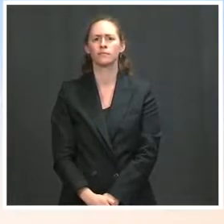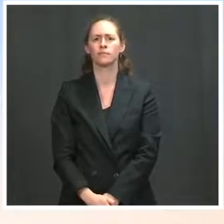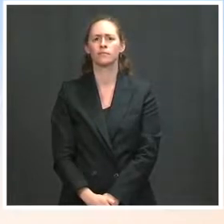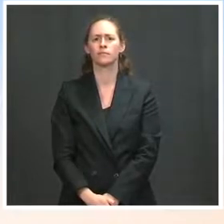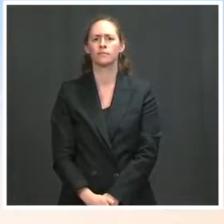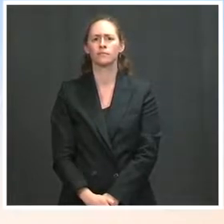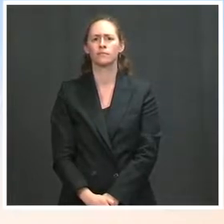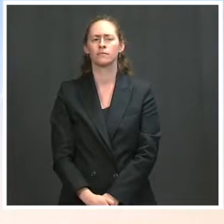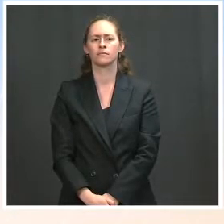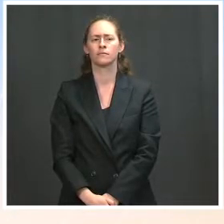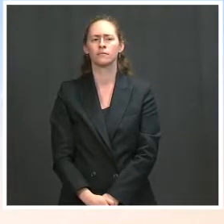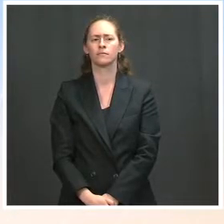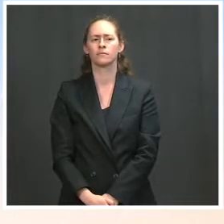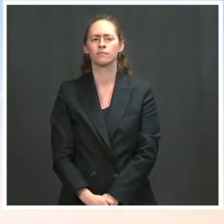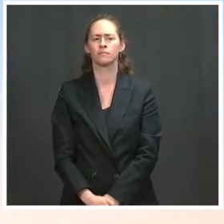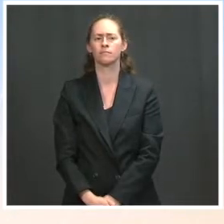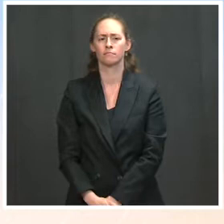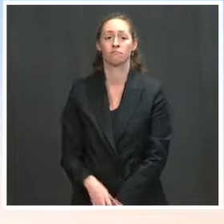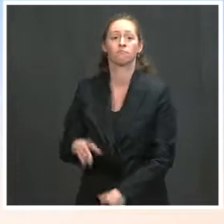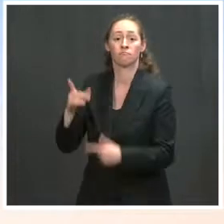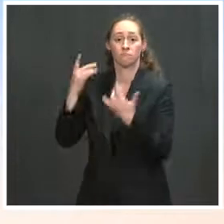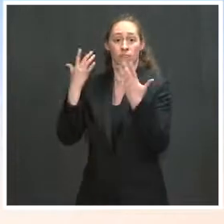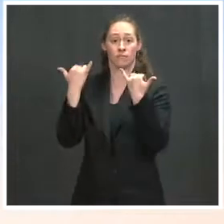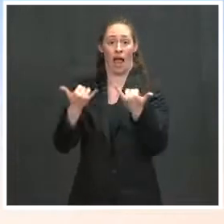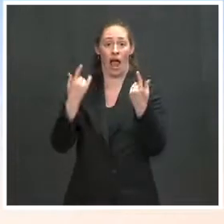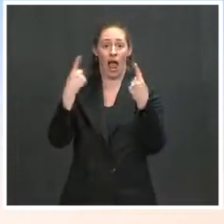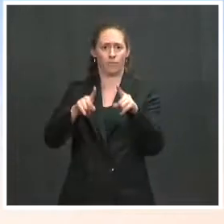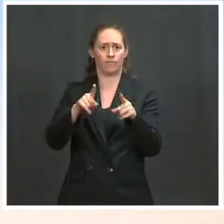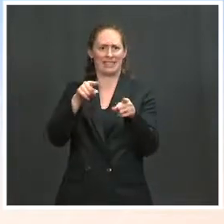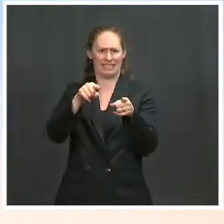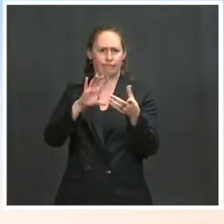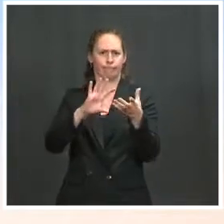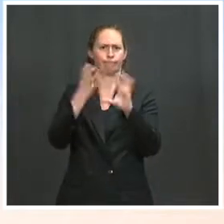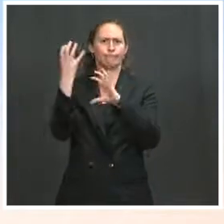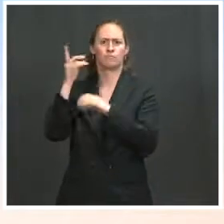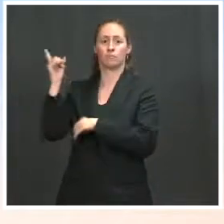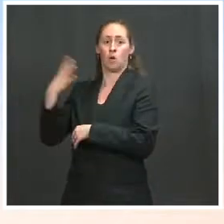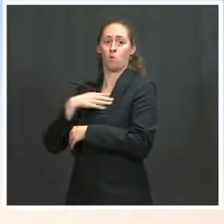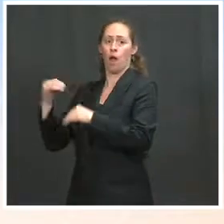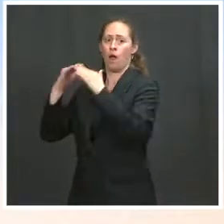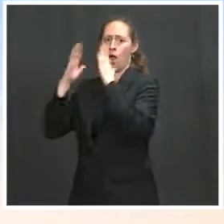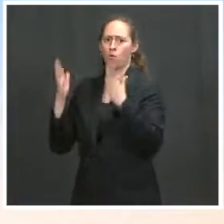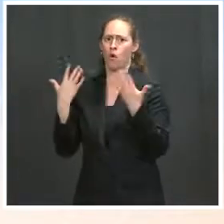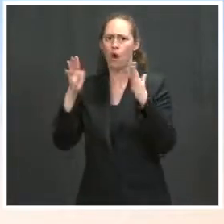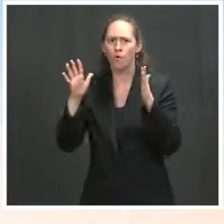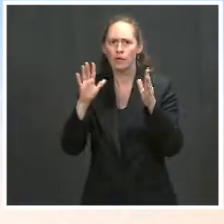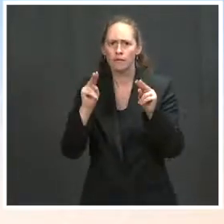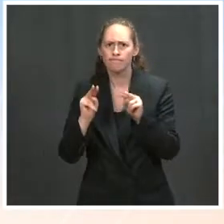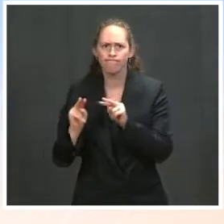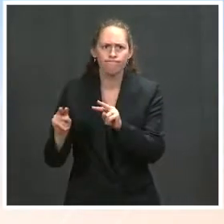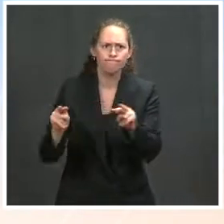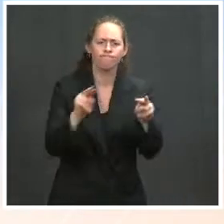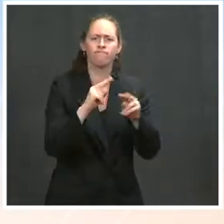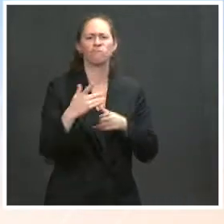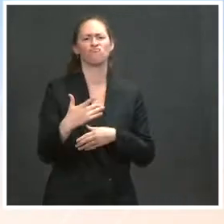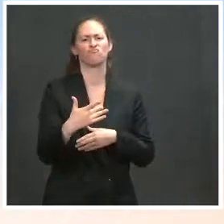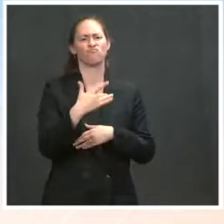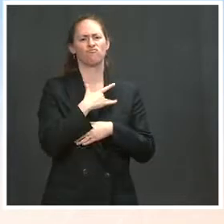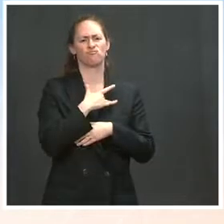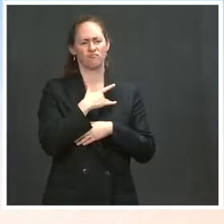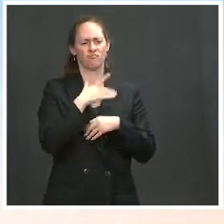So the White House is monitoring the situation, and our hearts go out to the victims and their families. I know